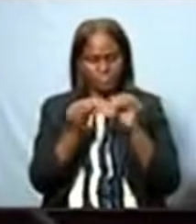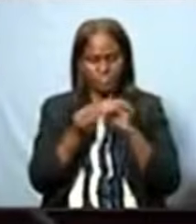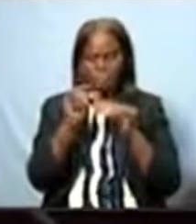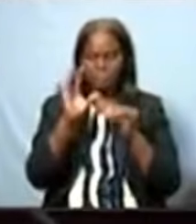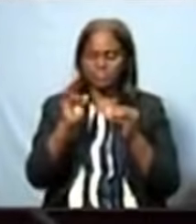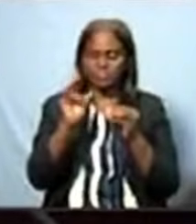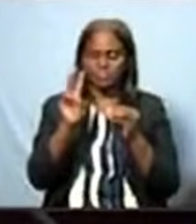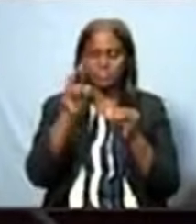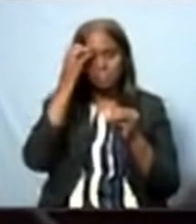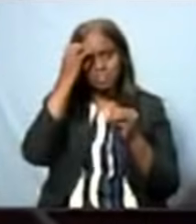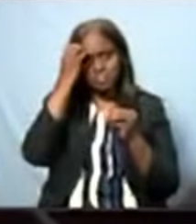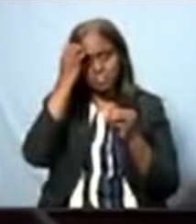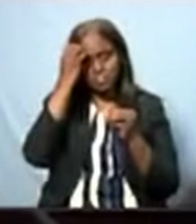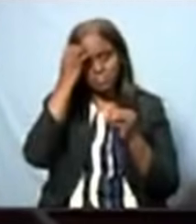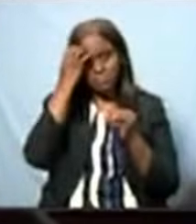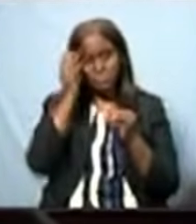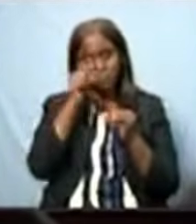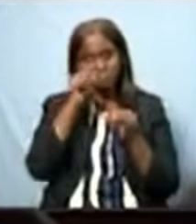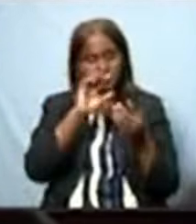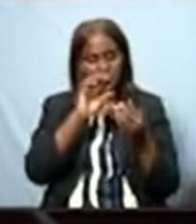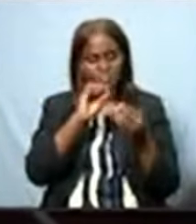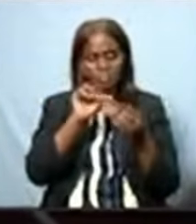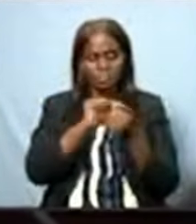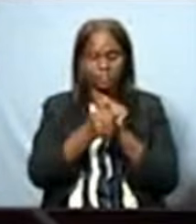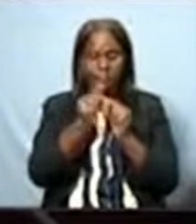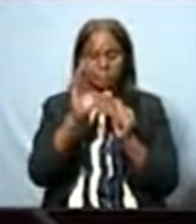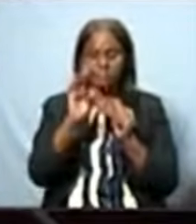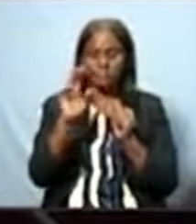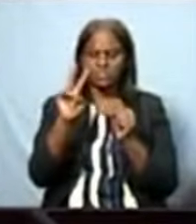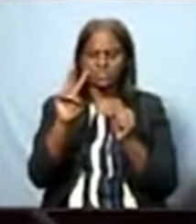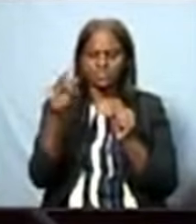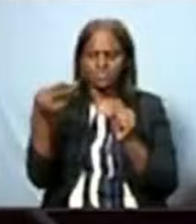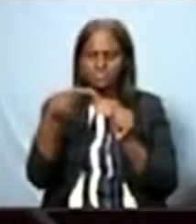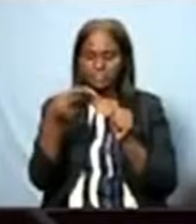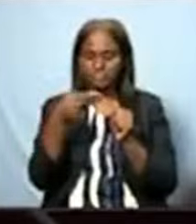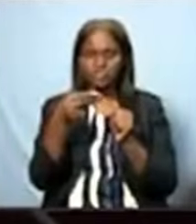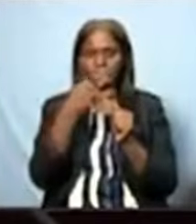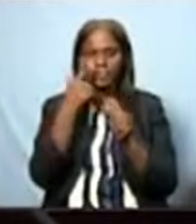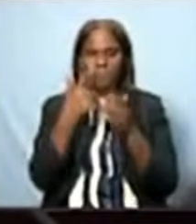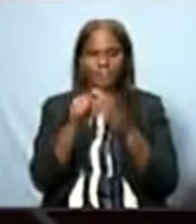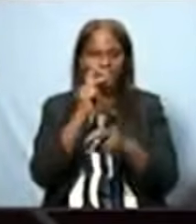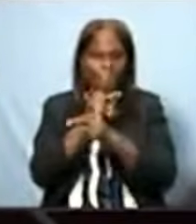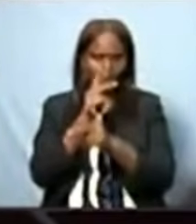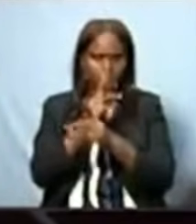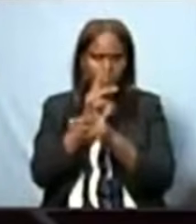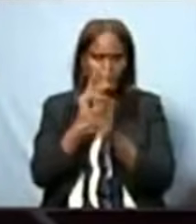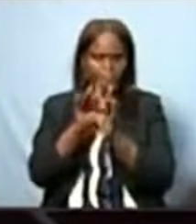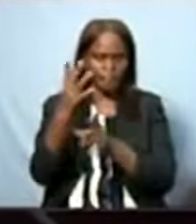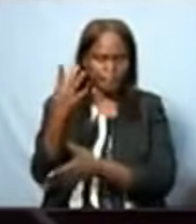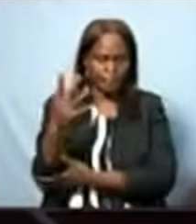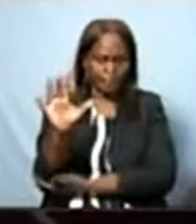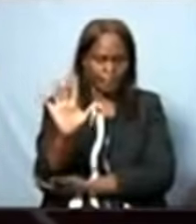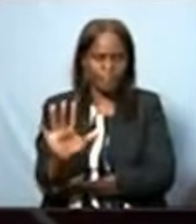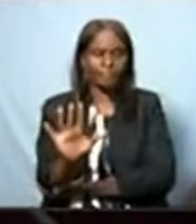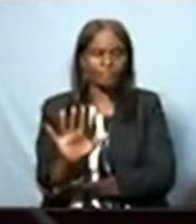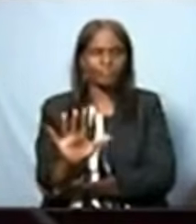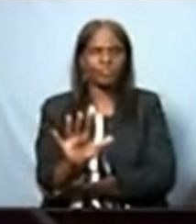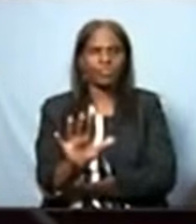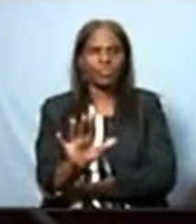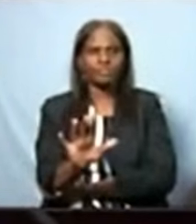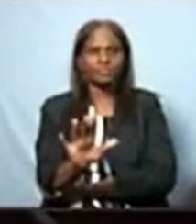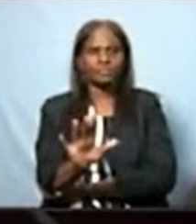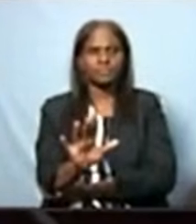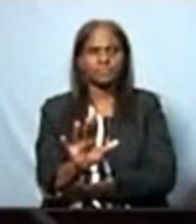72. I think Article 72H especially should be maintained in its current form,